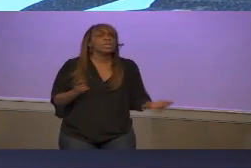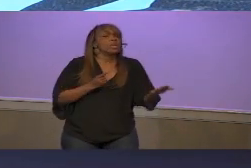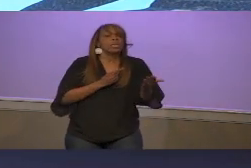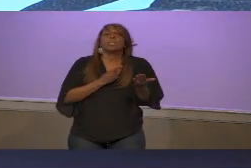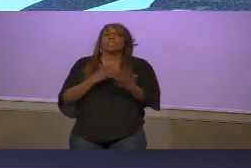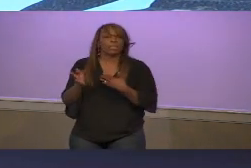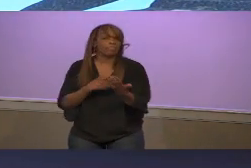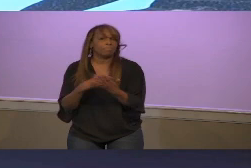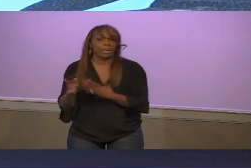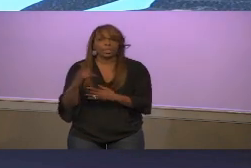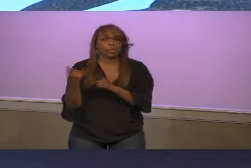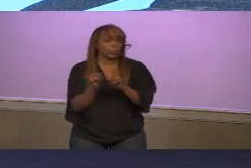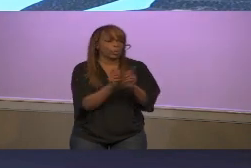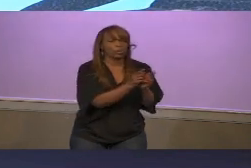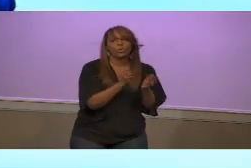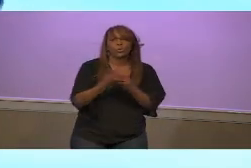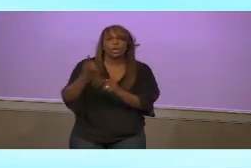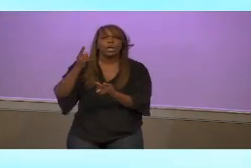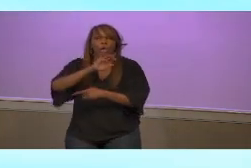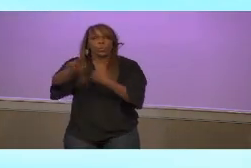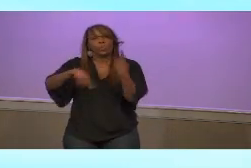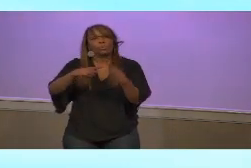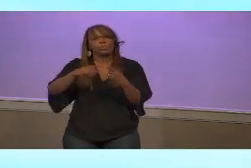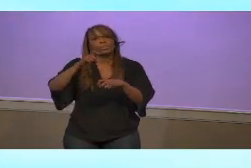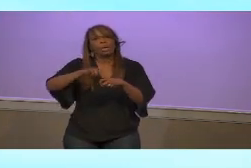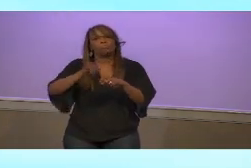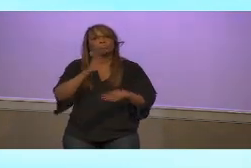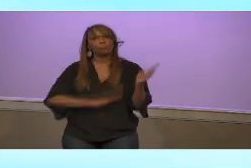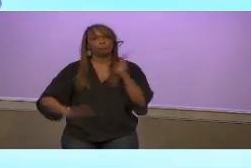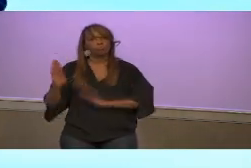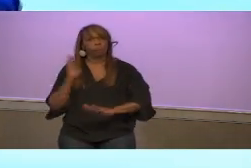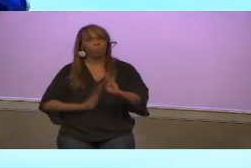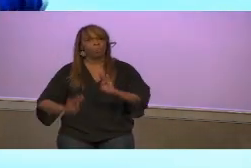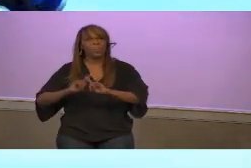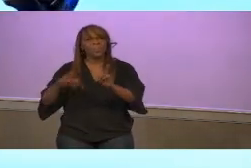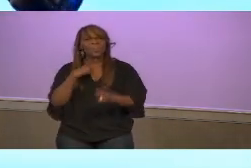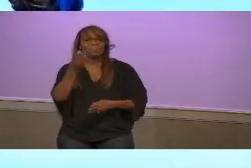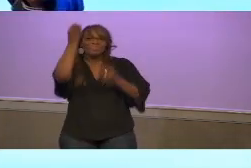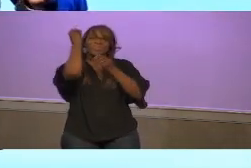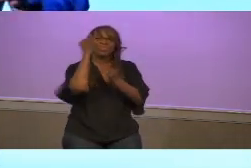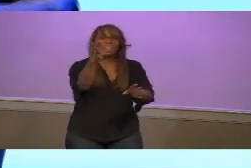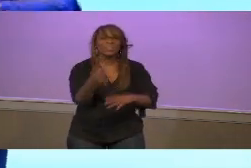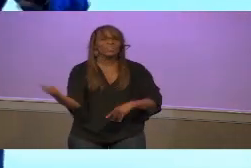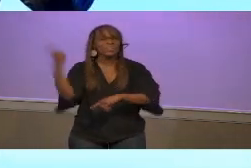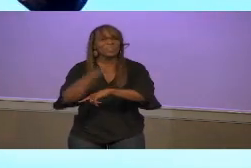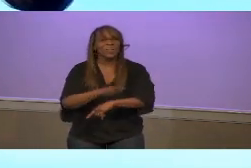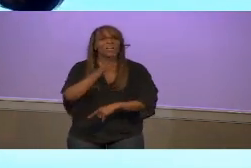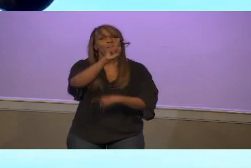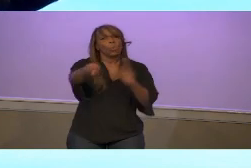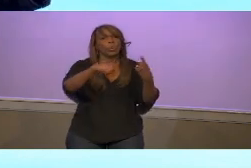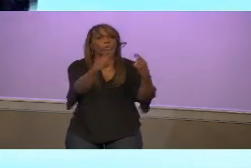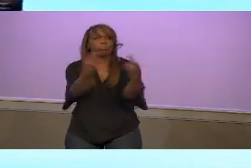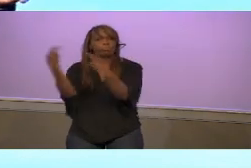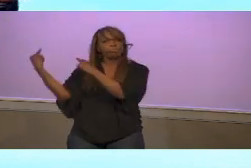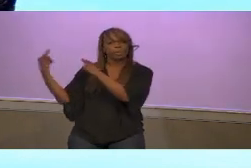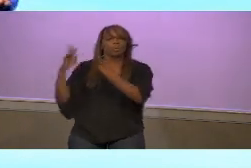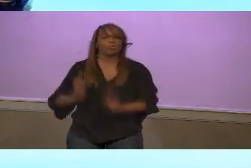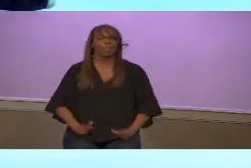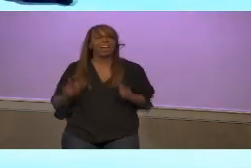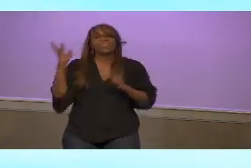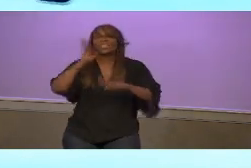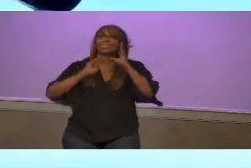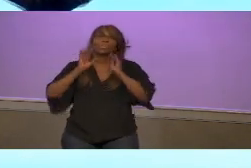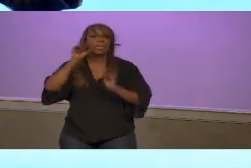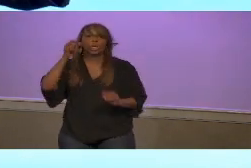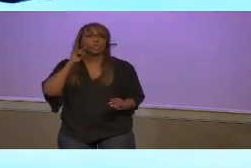matters who's on your side, friend, in the time of trouble. And I came to tell you today that when you look back over your life, don't